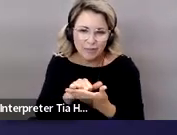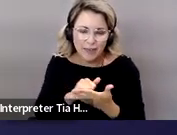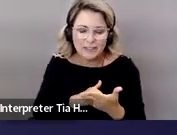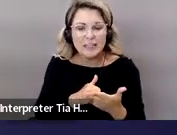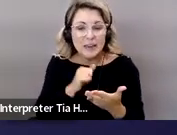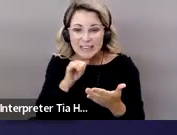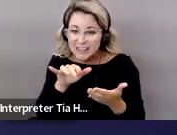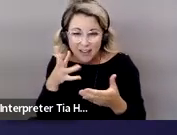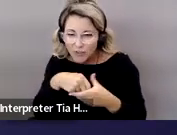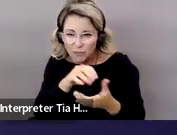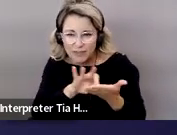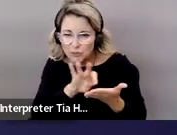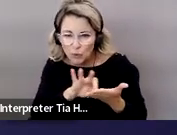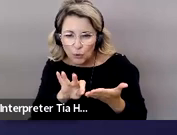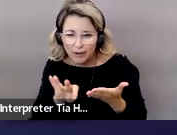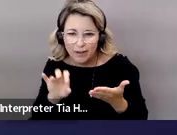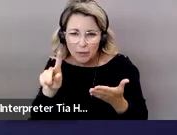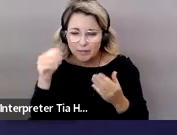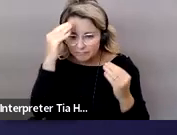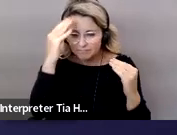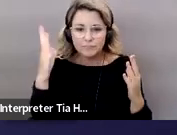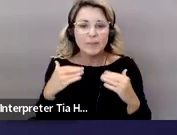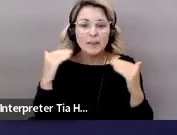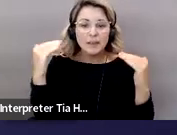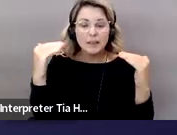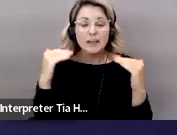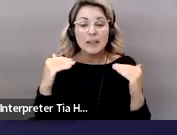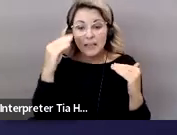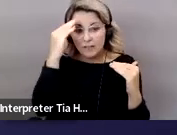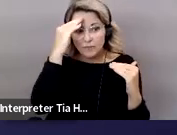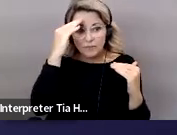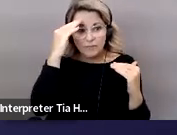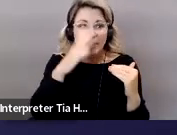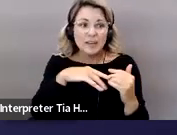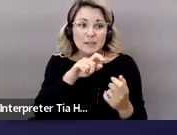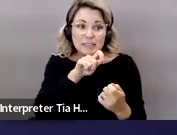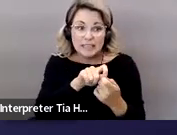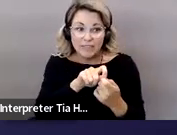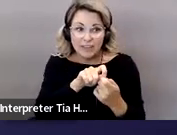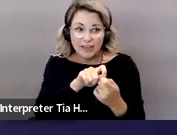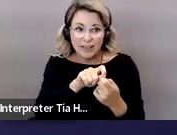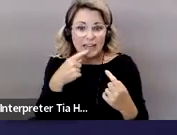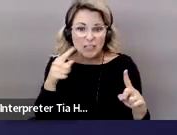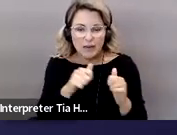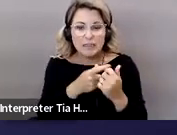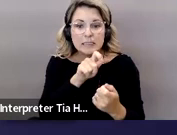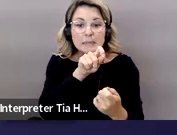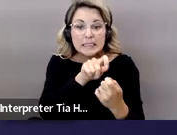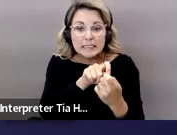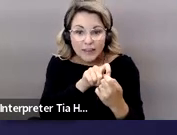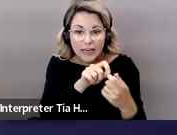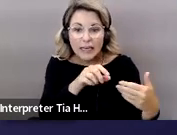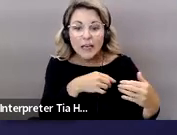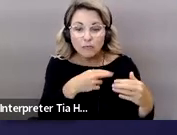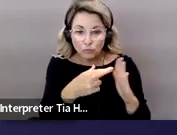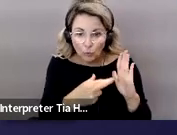The funding announcement very often has specific guidelines for the abstract, right down